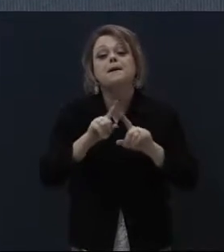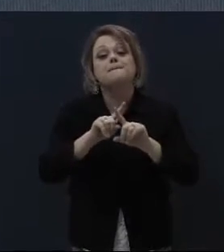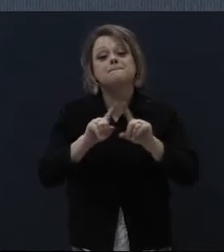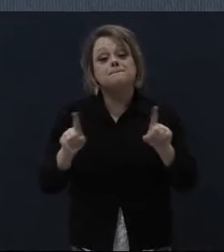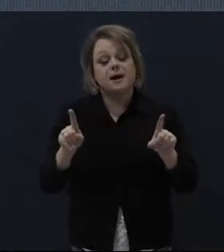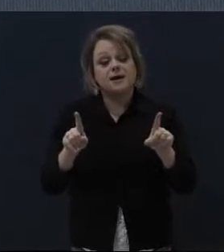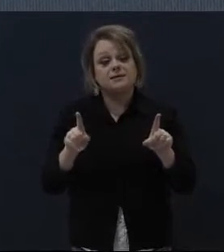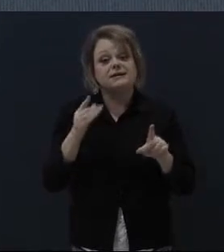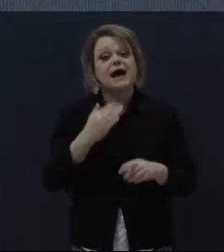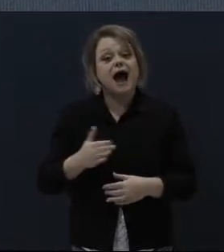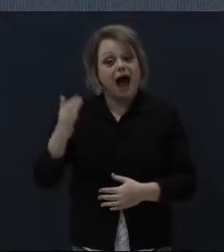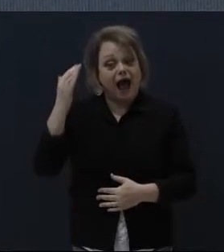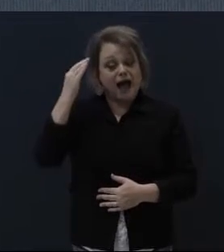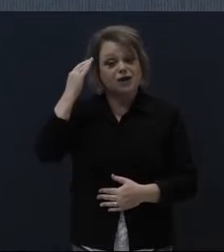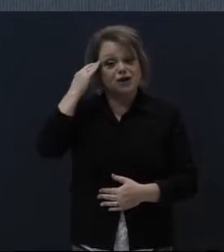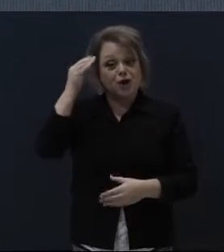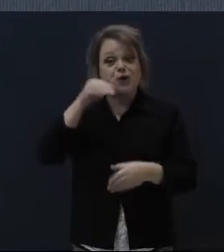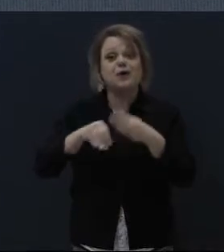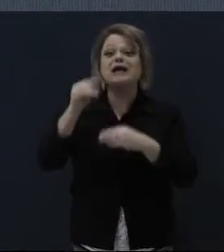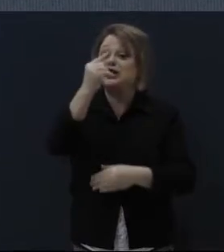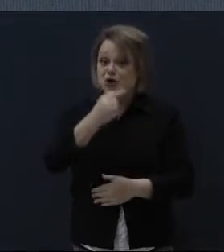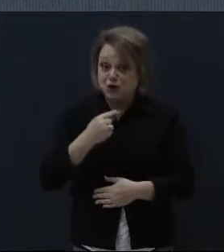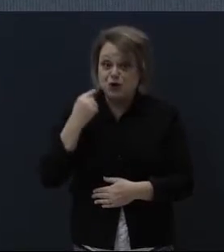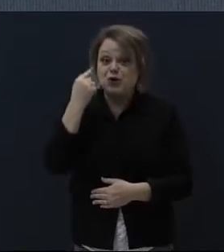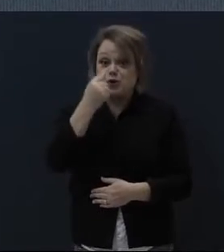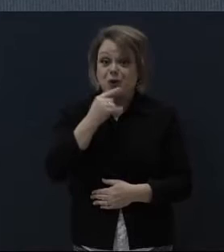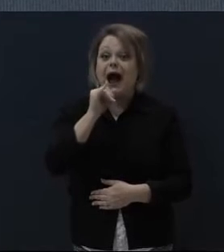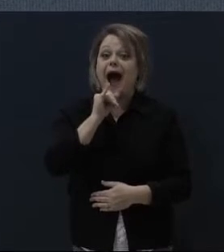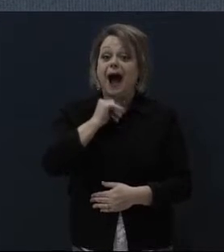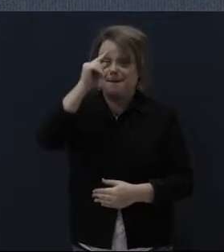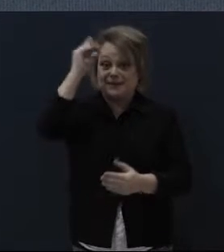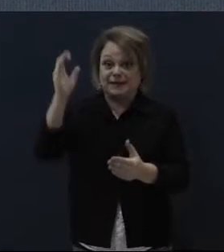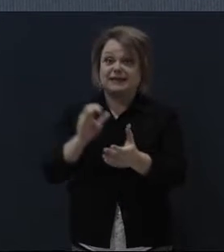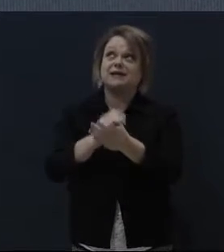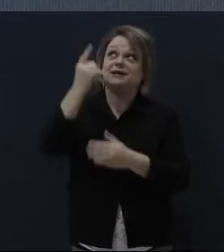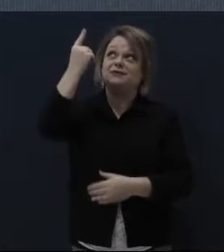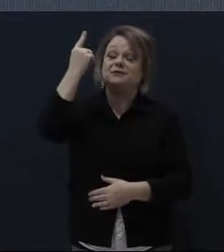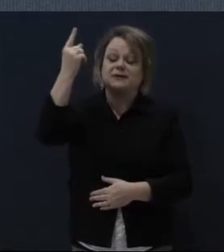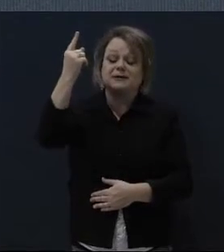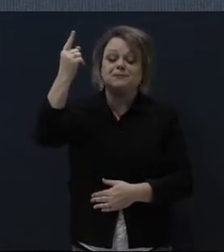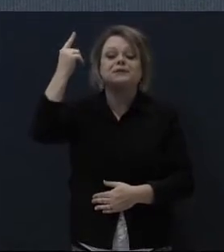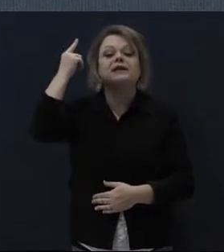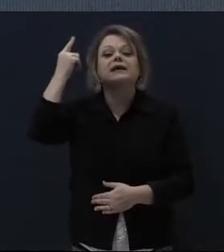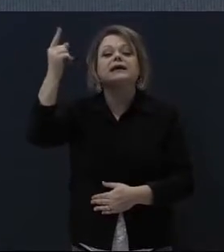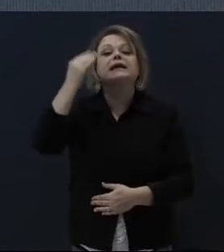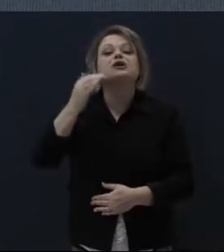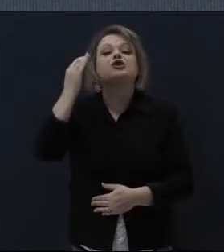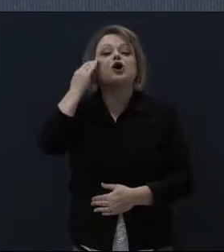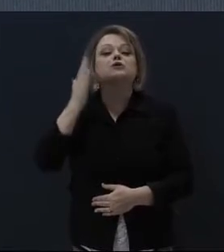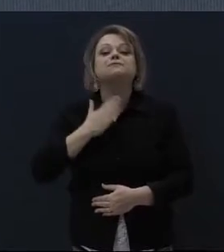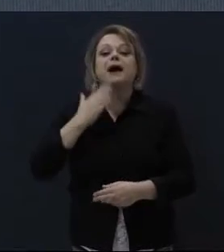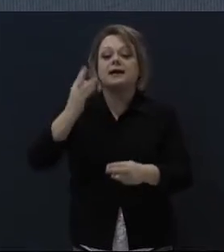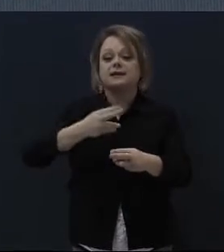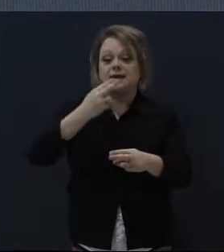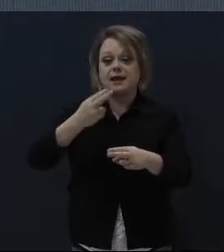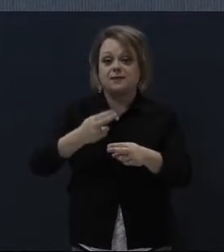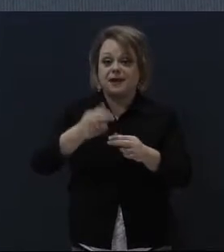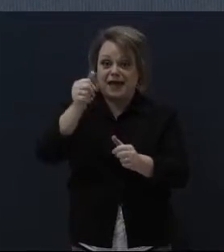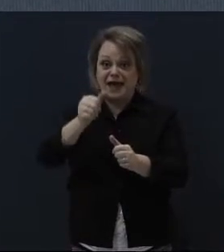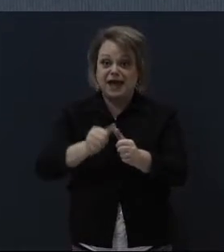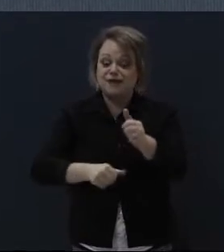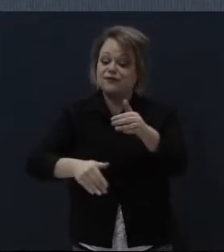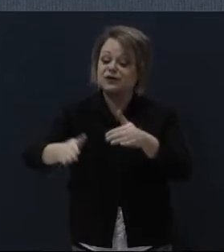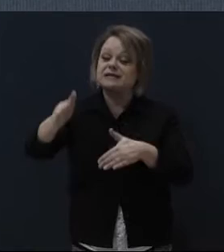in whom I have believed, and he knows my name. Every